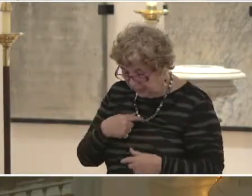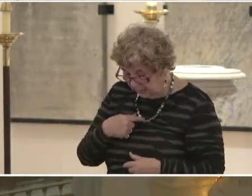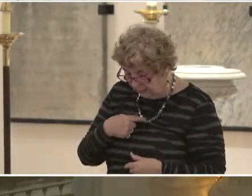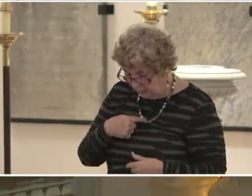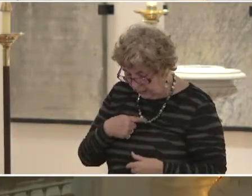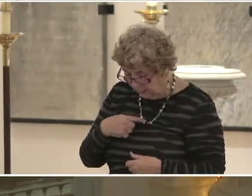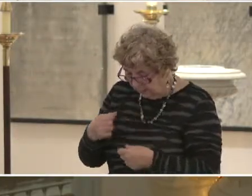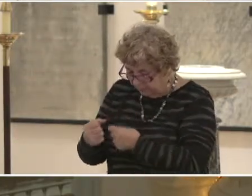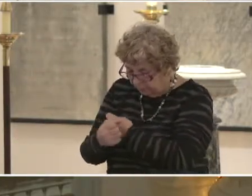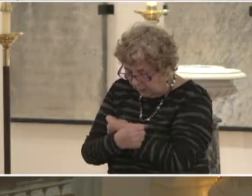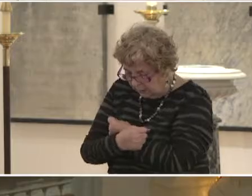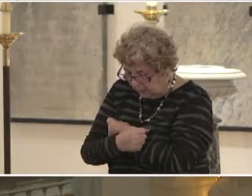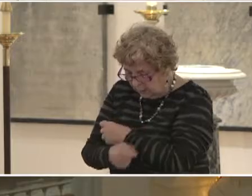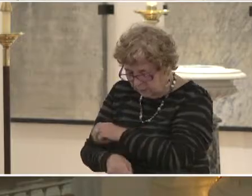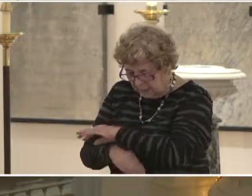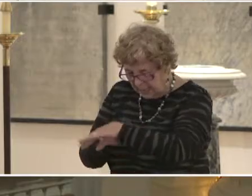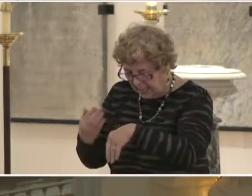small.